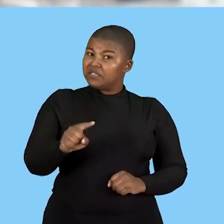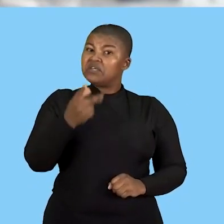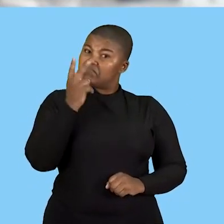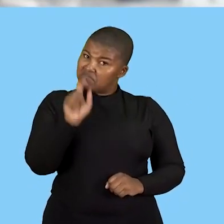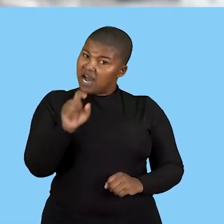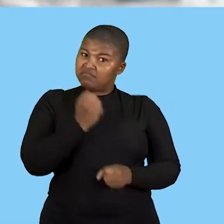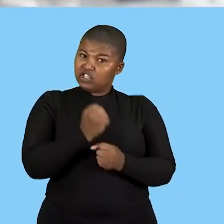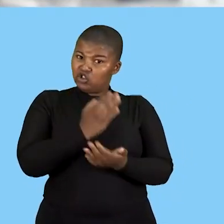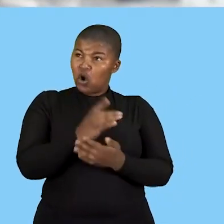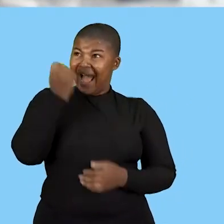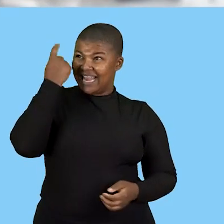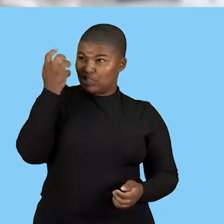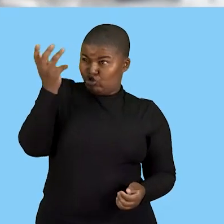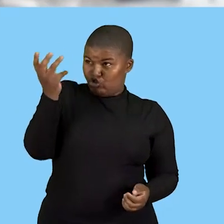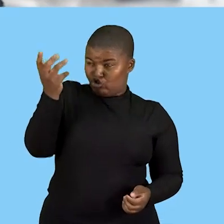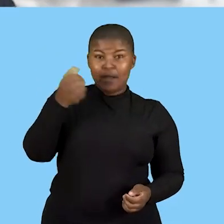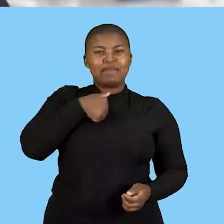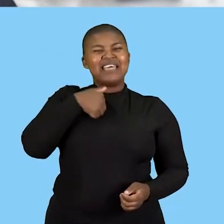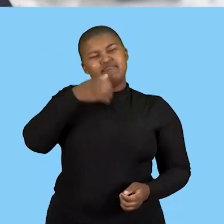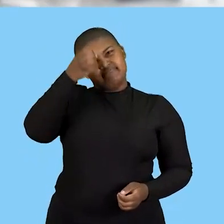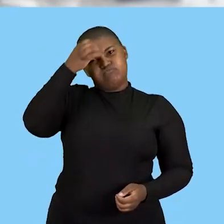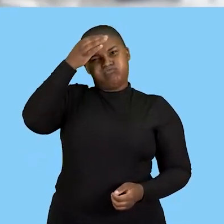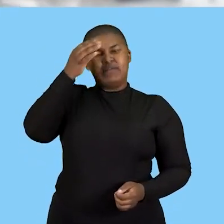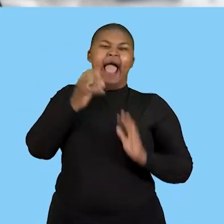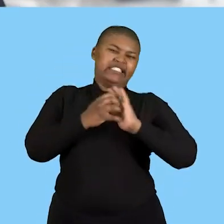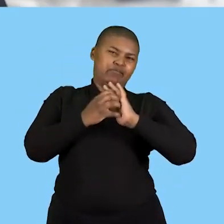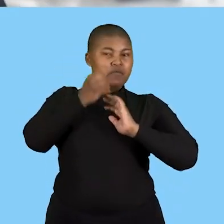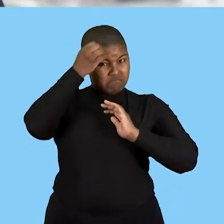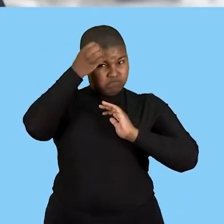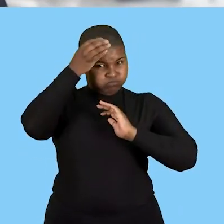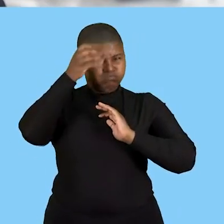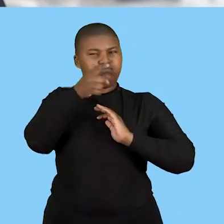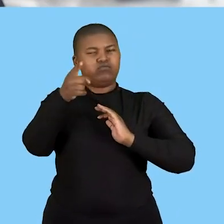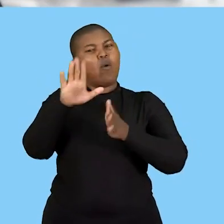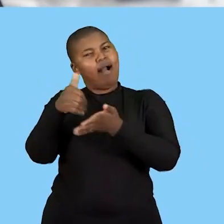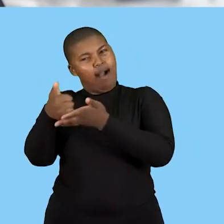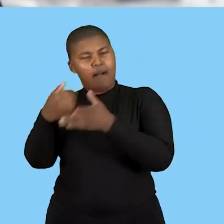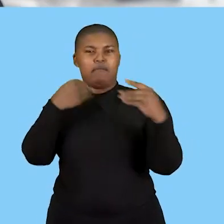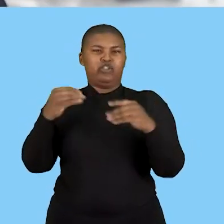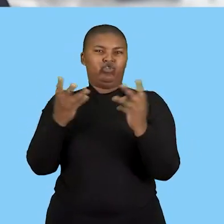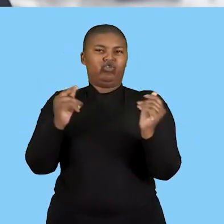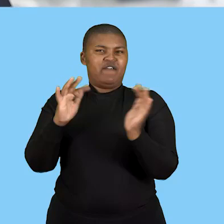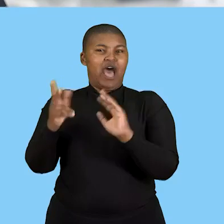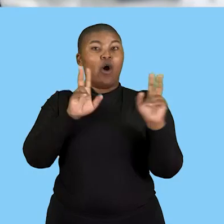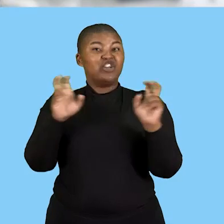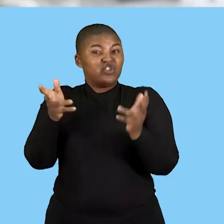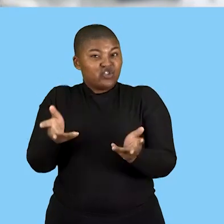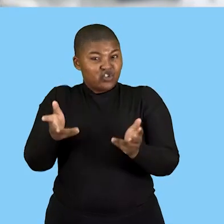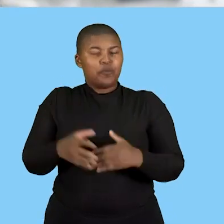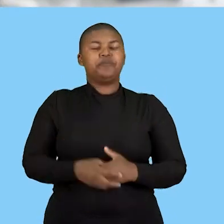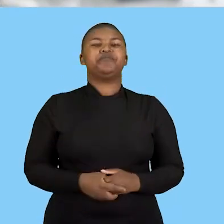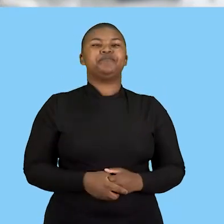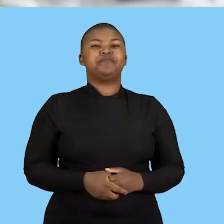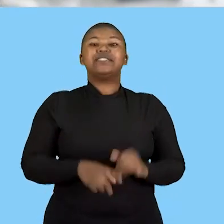you should take it. This is how you should understand it. You are an expert and you will be helping businesses on how to deal with such